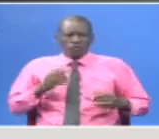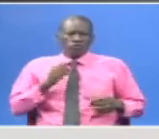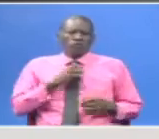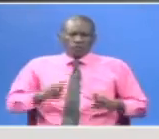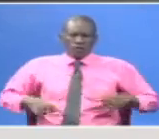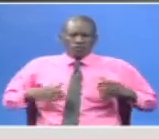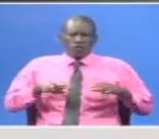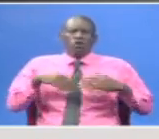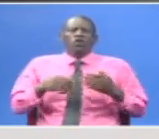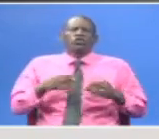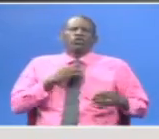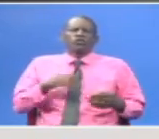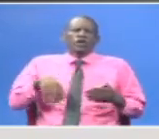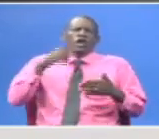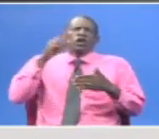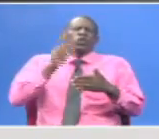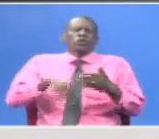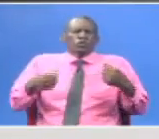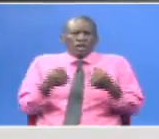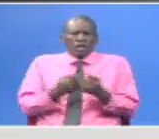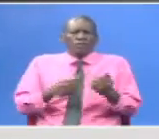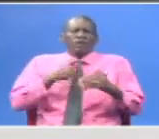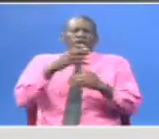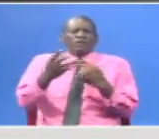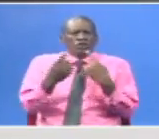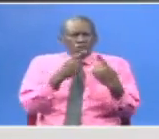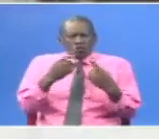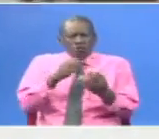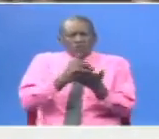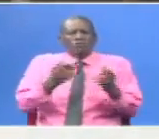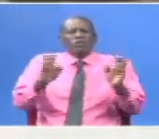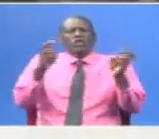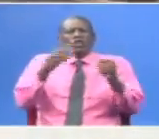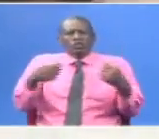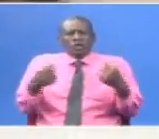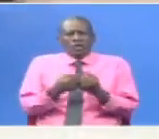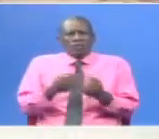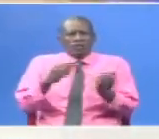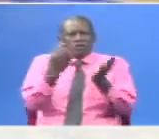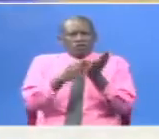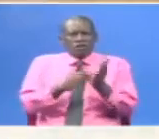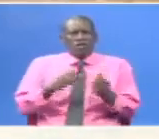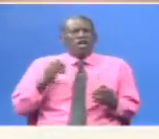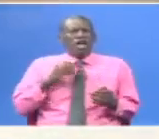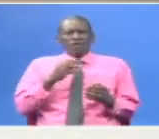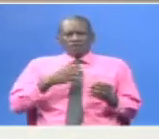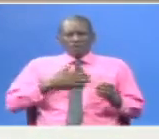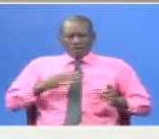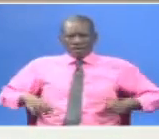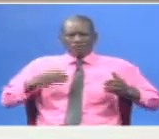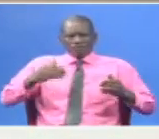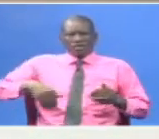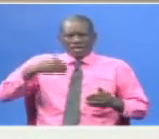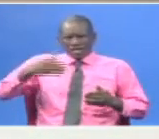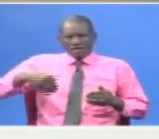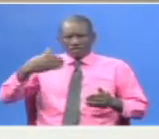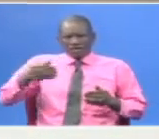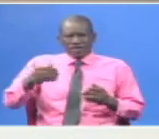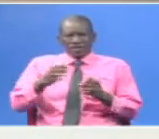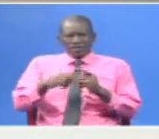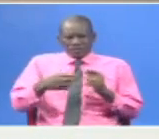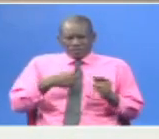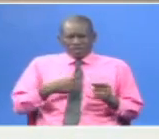of the consequences of you raising your voice about some of the issues happening in Uganda? I fear for my life every day. But at least me, I